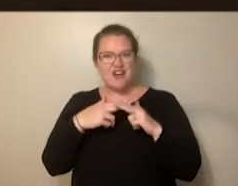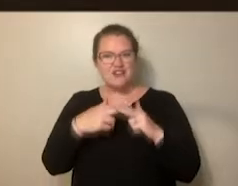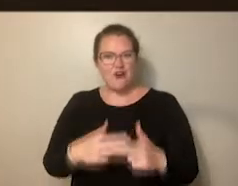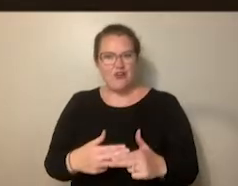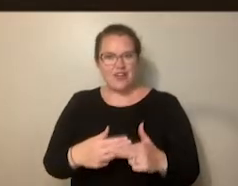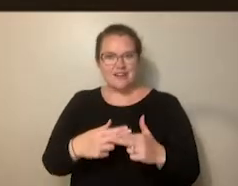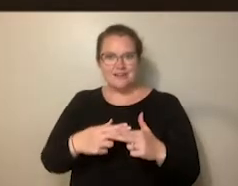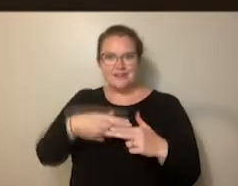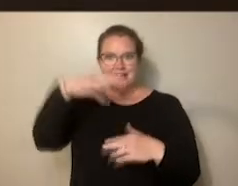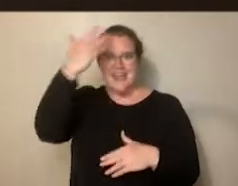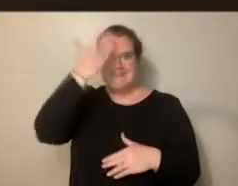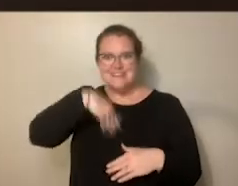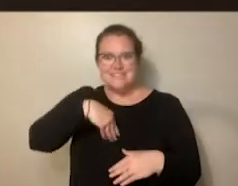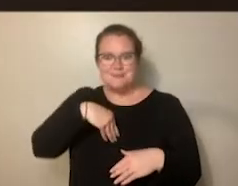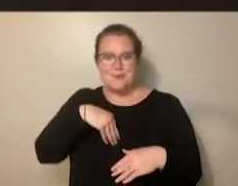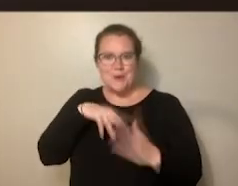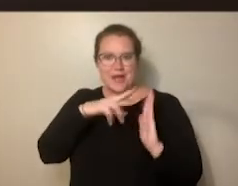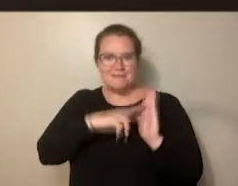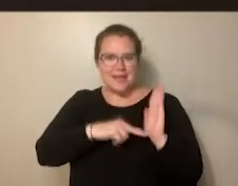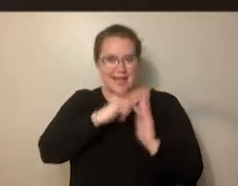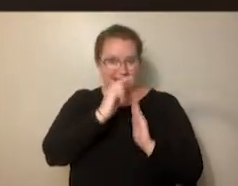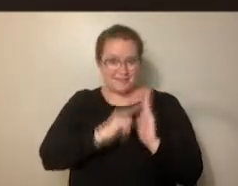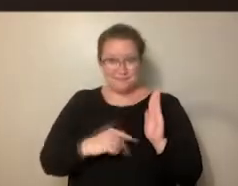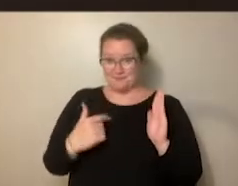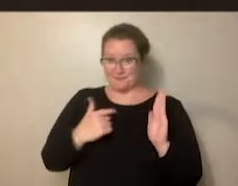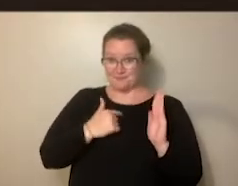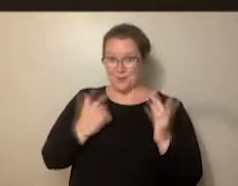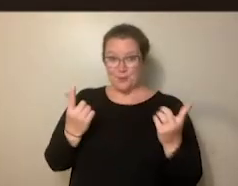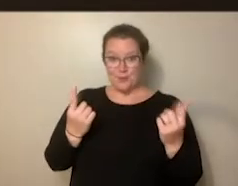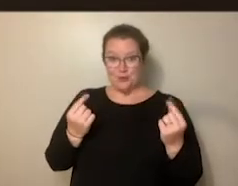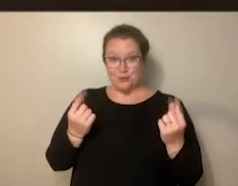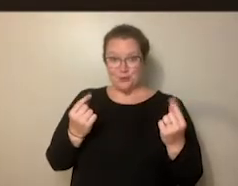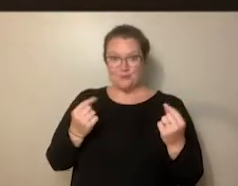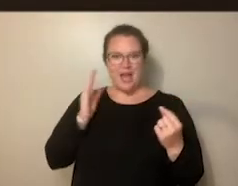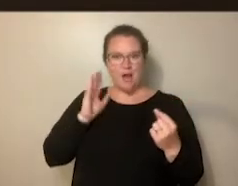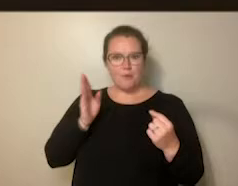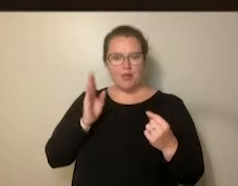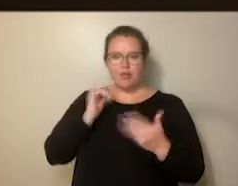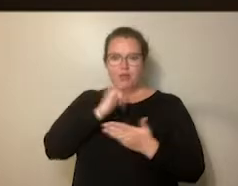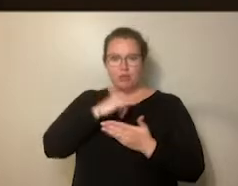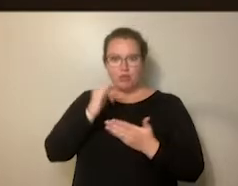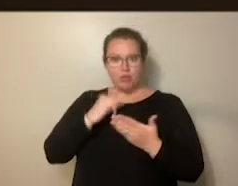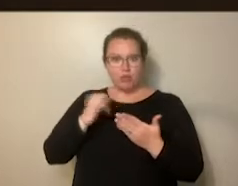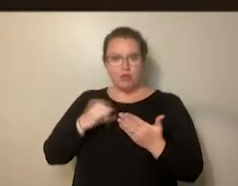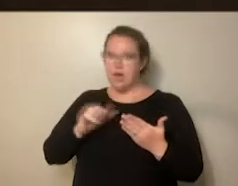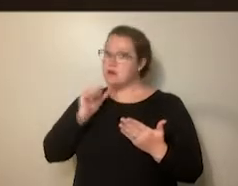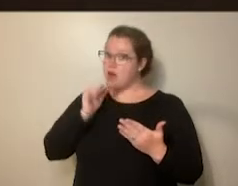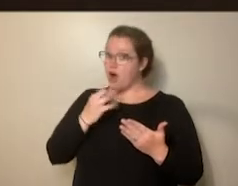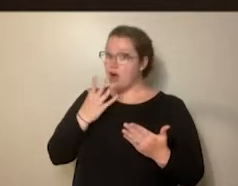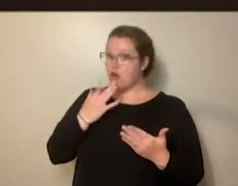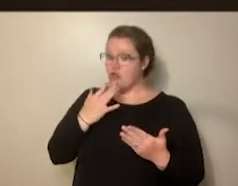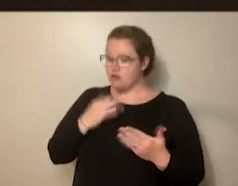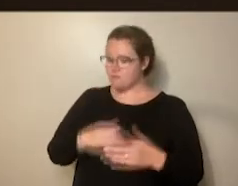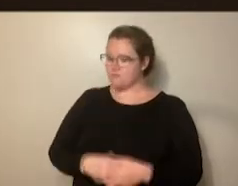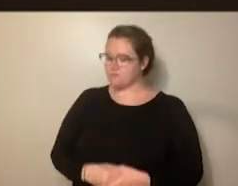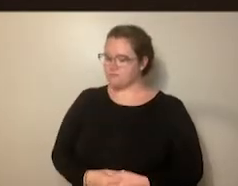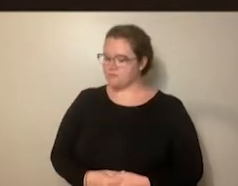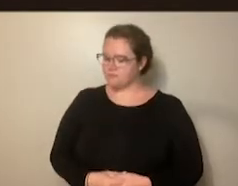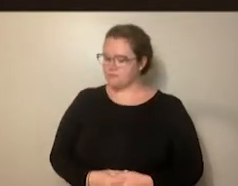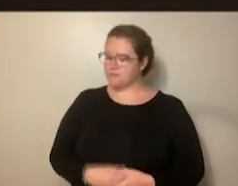invisible paint. What I'll do is I'm going to actually trace instead of coloring. This is